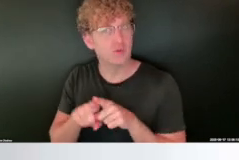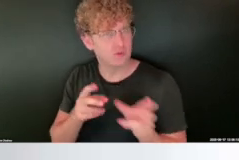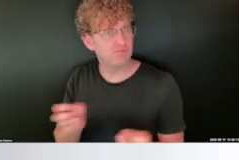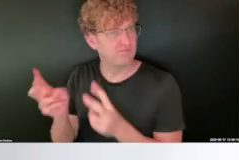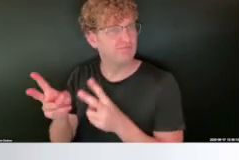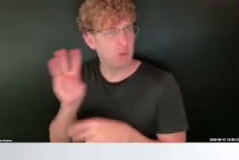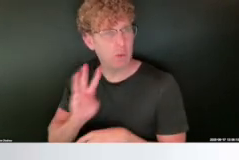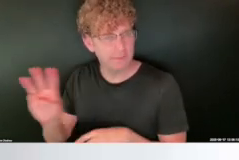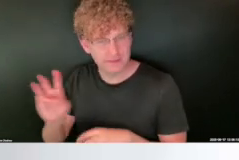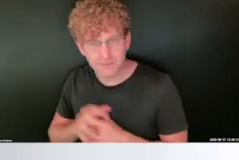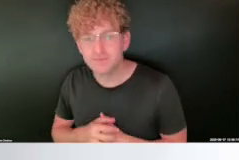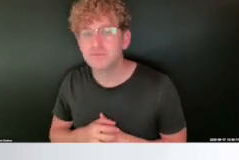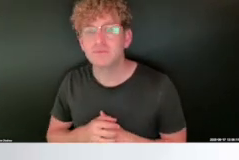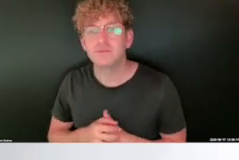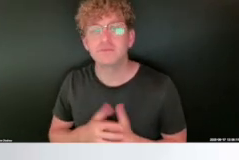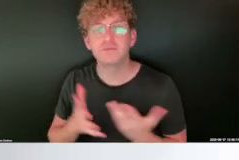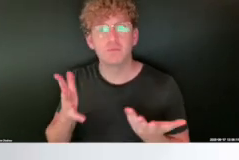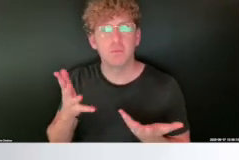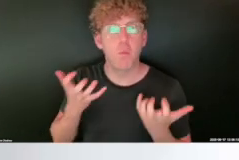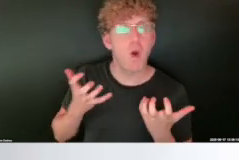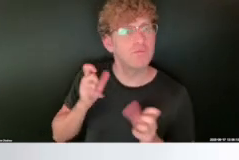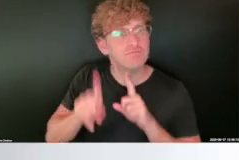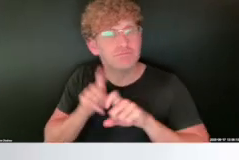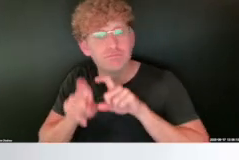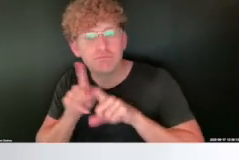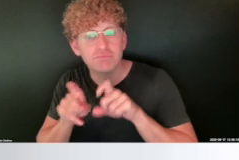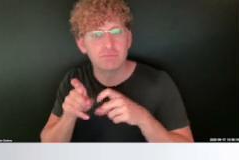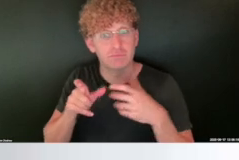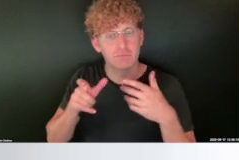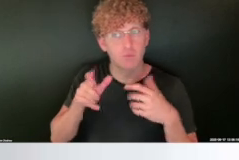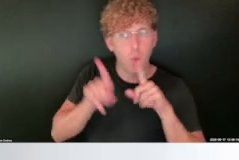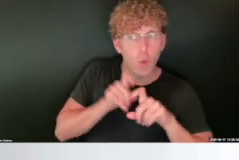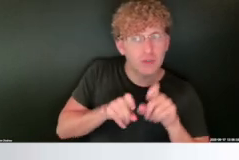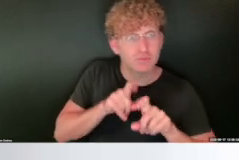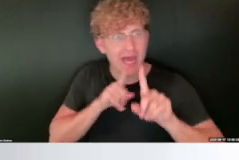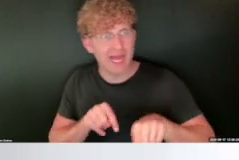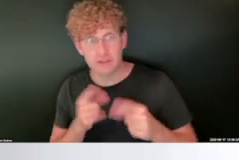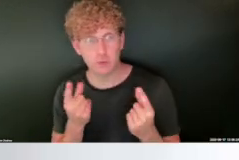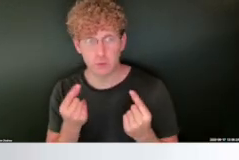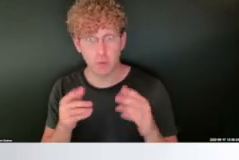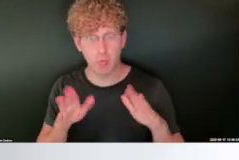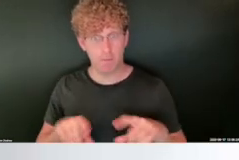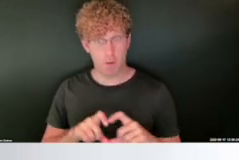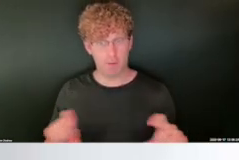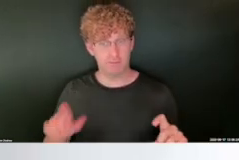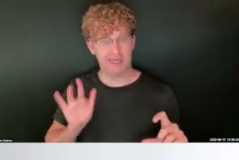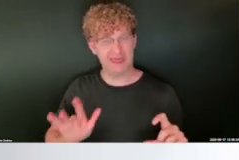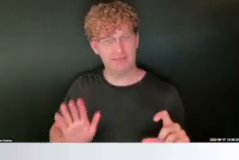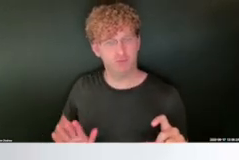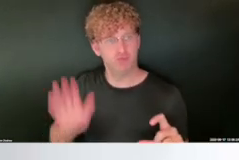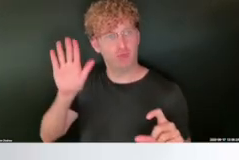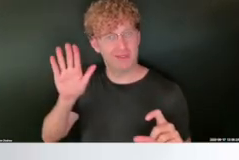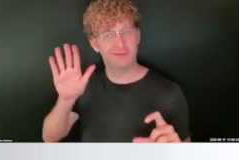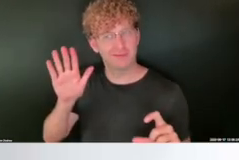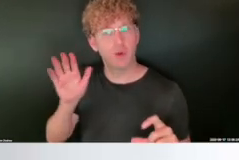ask questions during question and answer sessions, please use the raised hand feature in Zoom